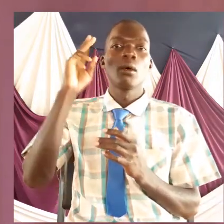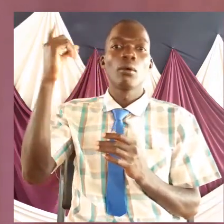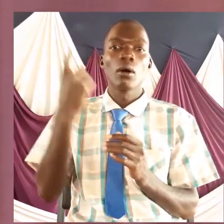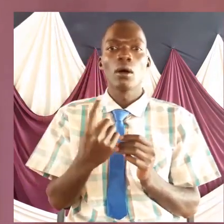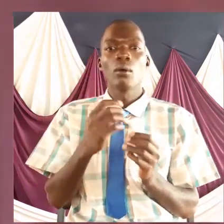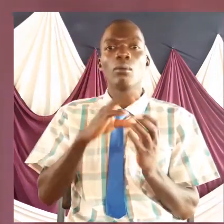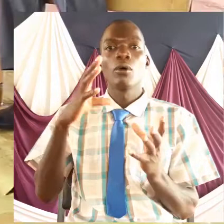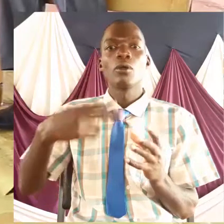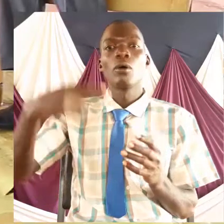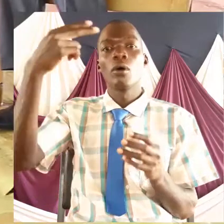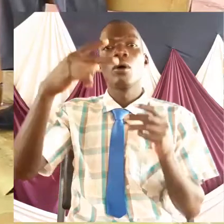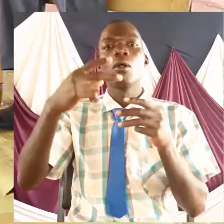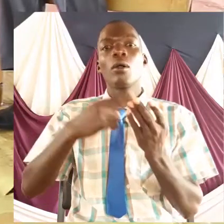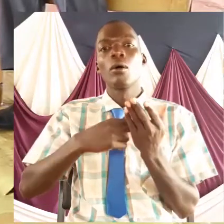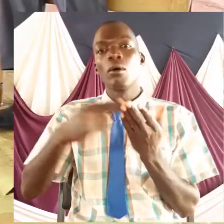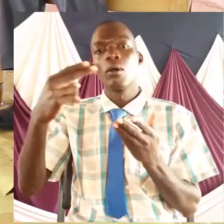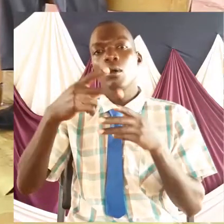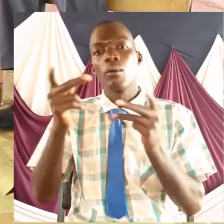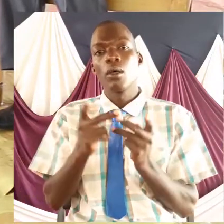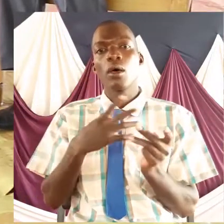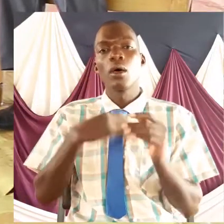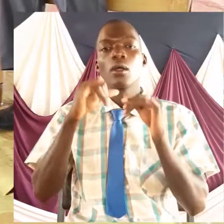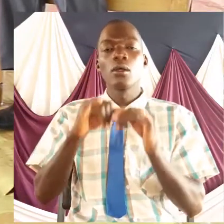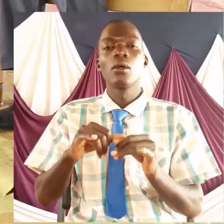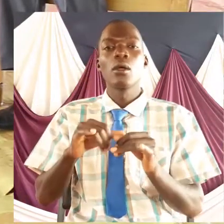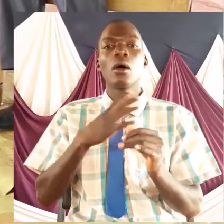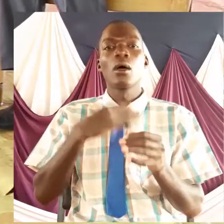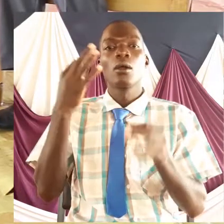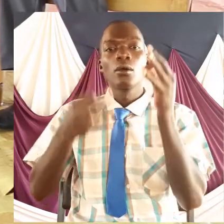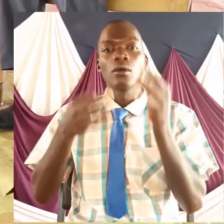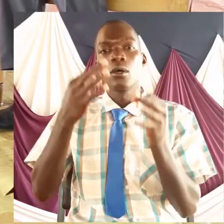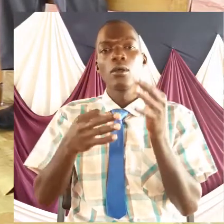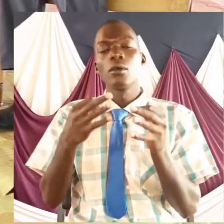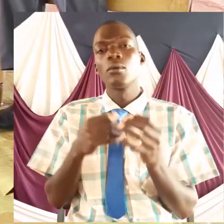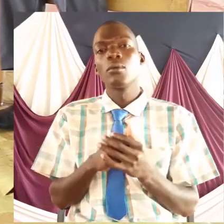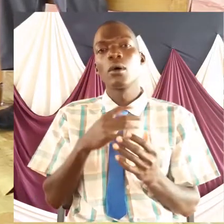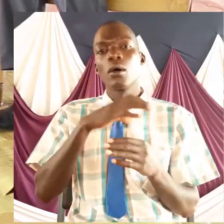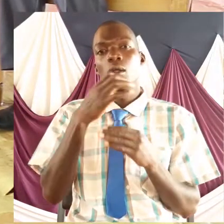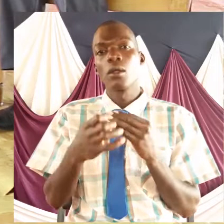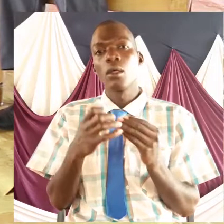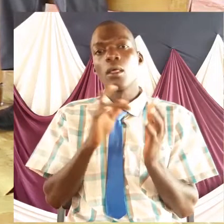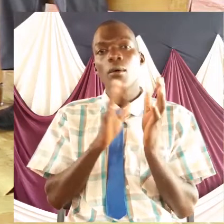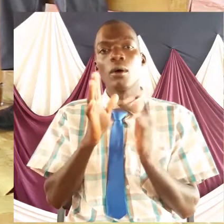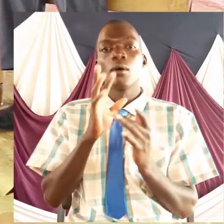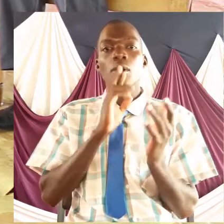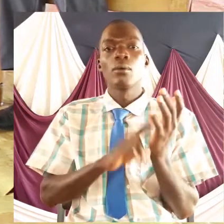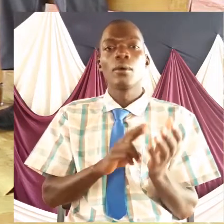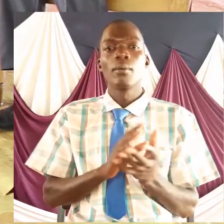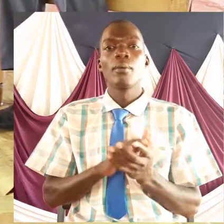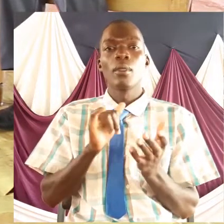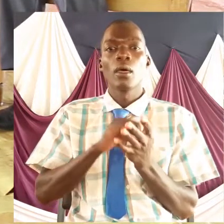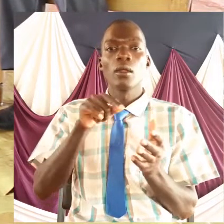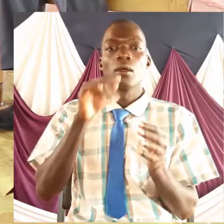the most holy place, yes. where then the investigative judgment began. And the Bible records that